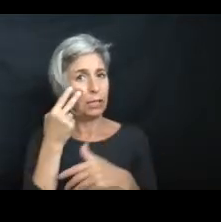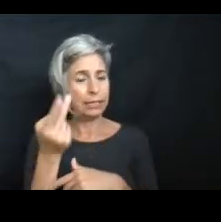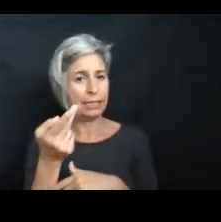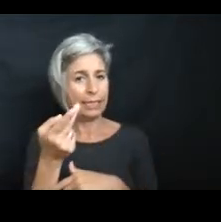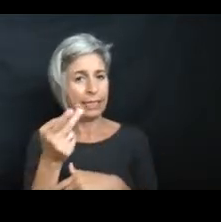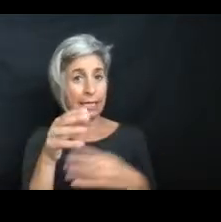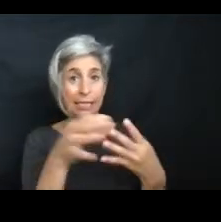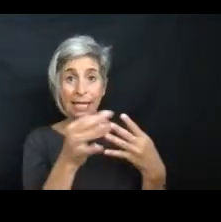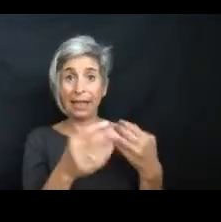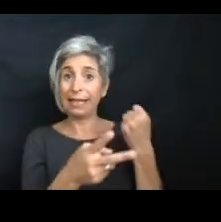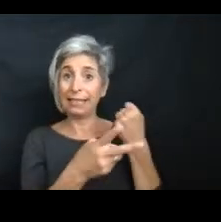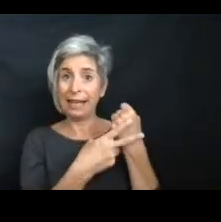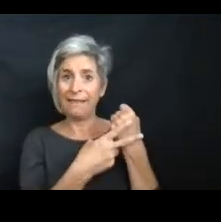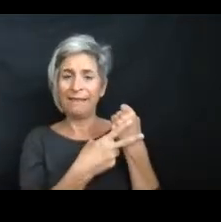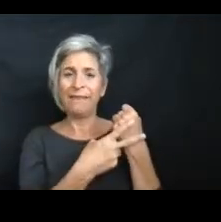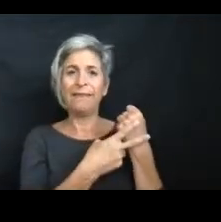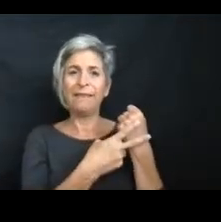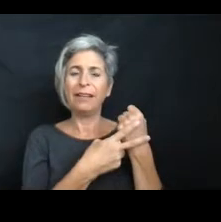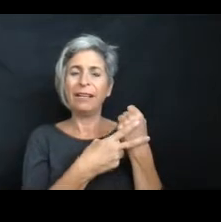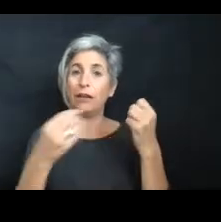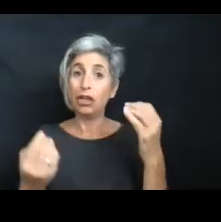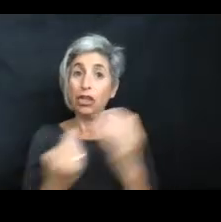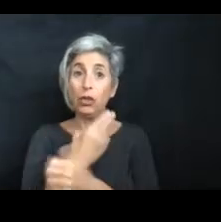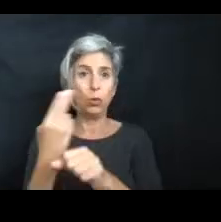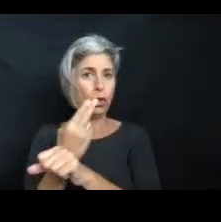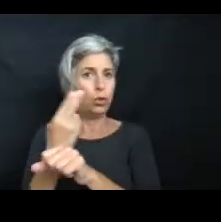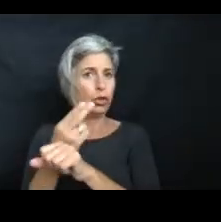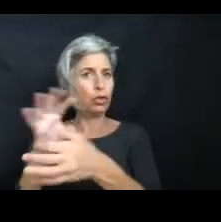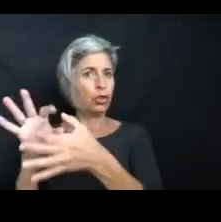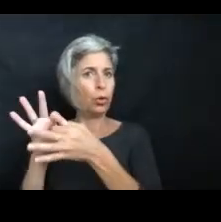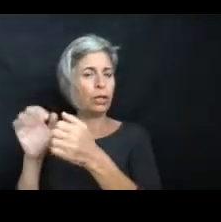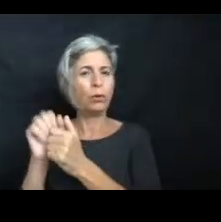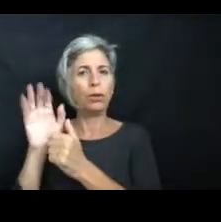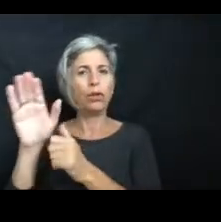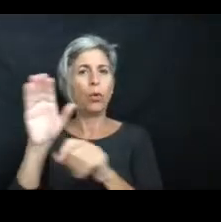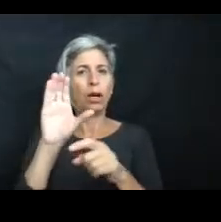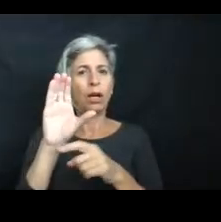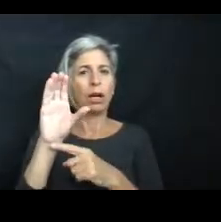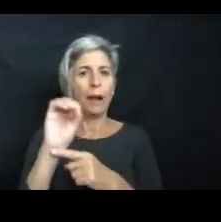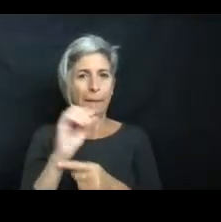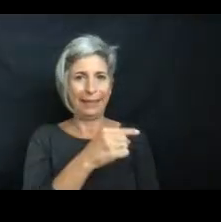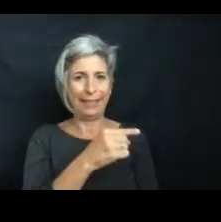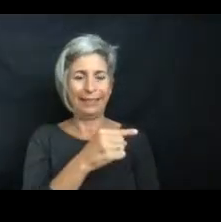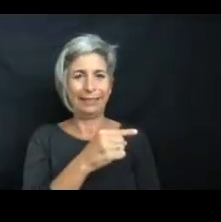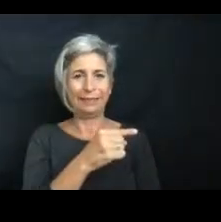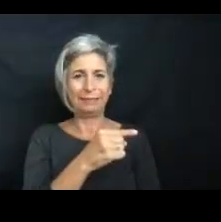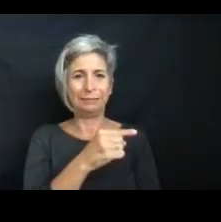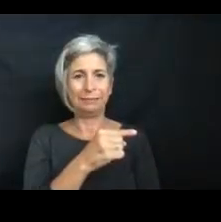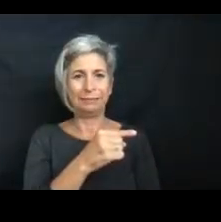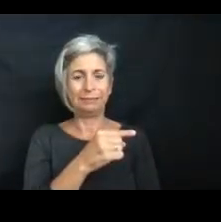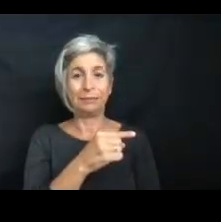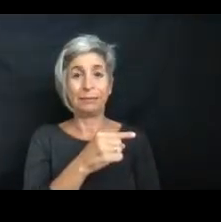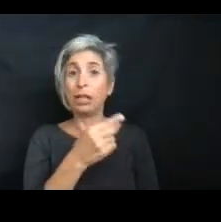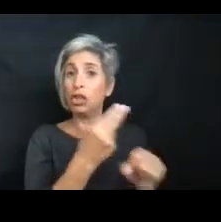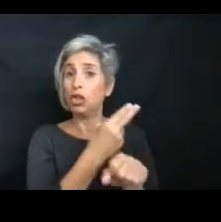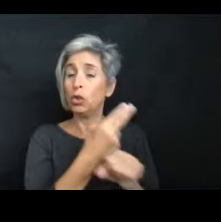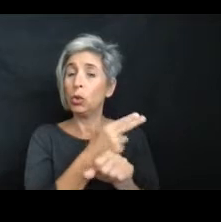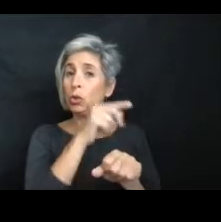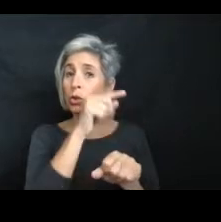select save, and then you have a brand new user associated with your company. So then going back to the users within